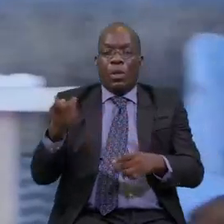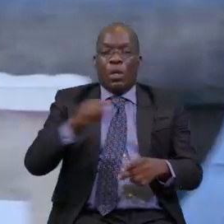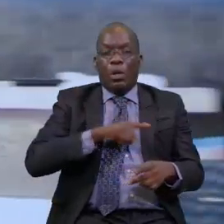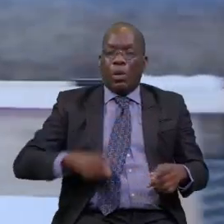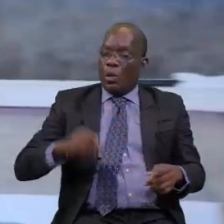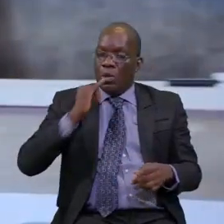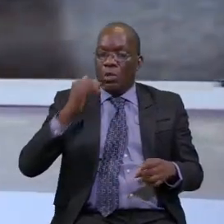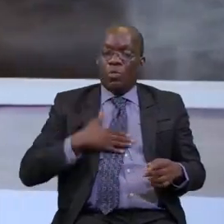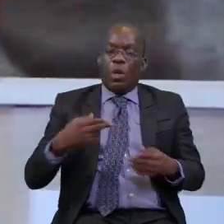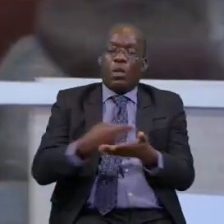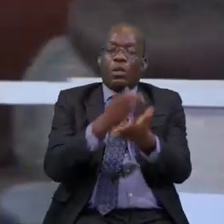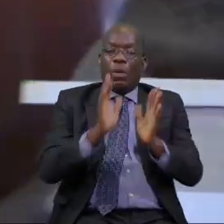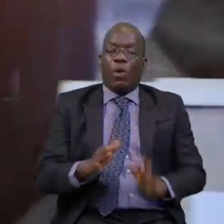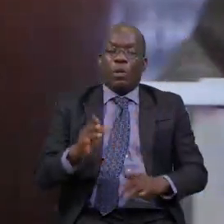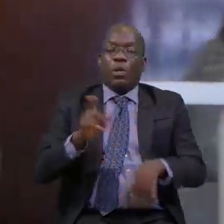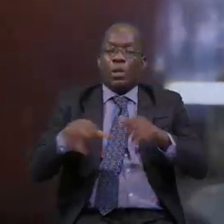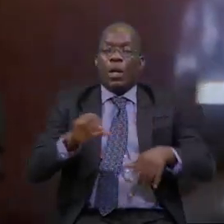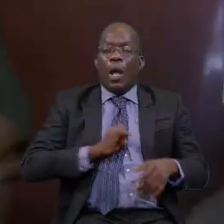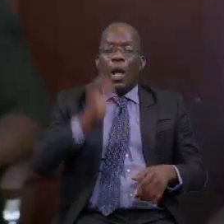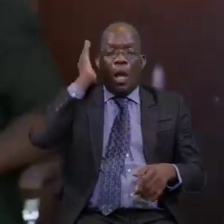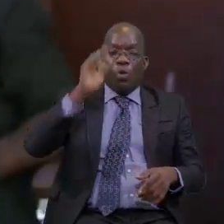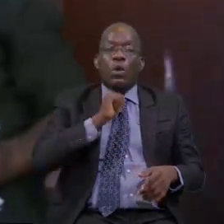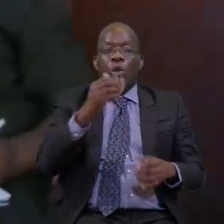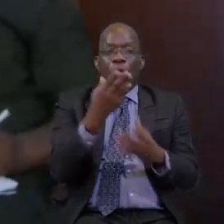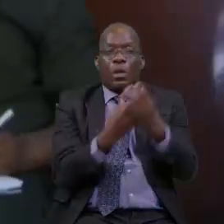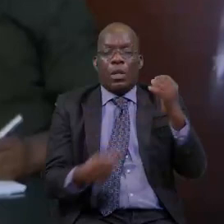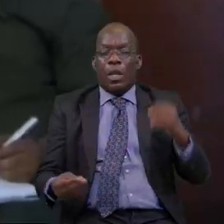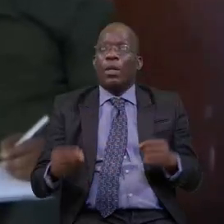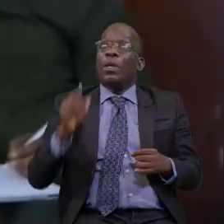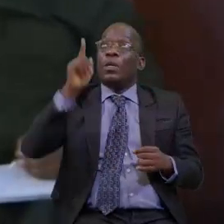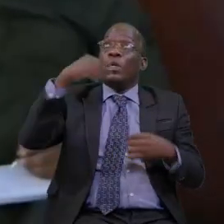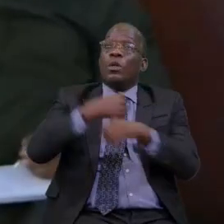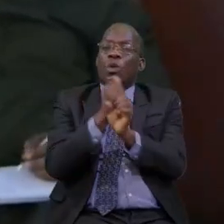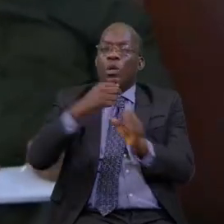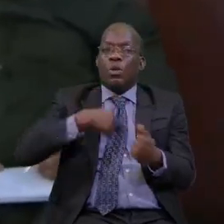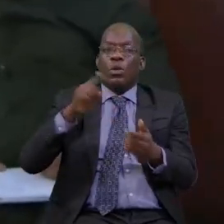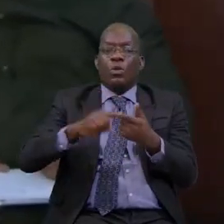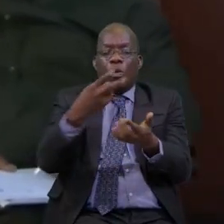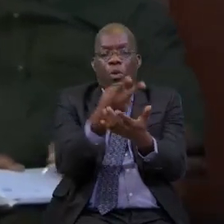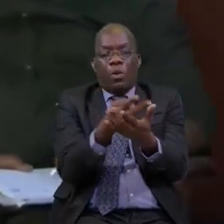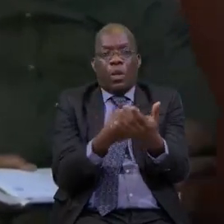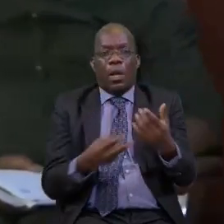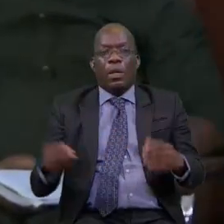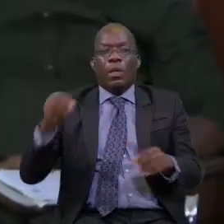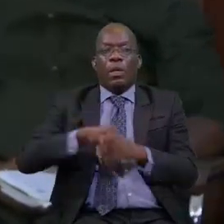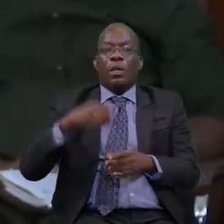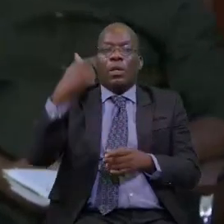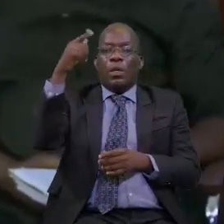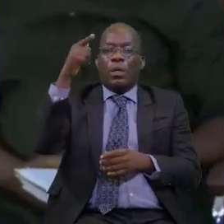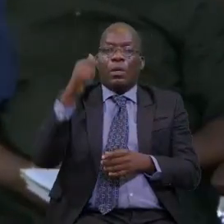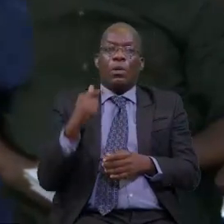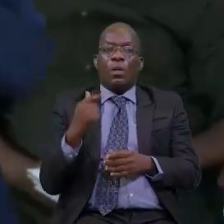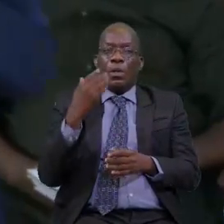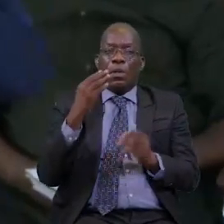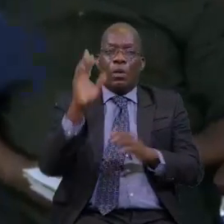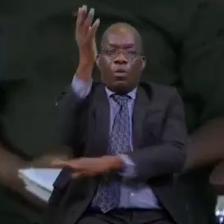I shall not want. He makes me to lie down in green pastures. He restores